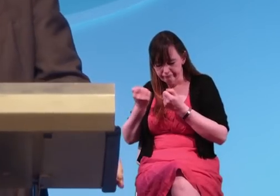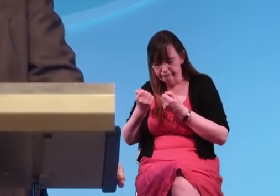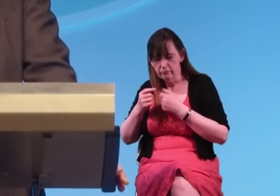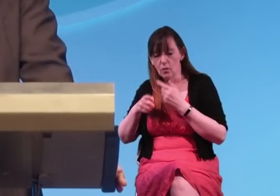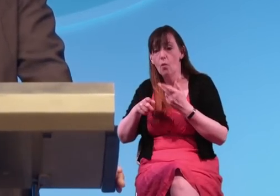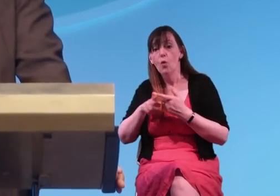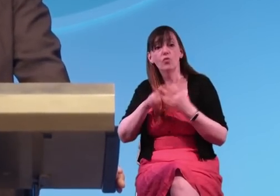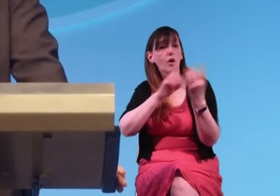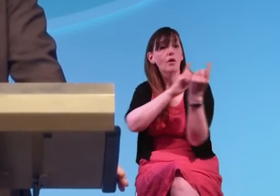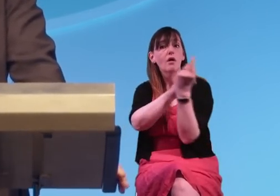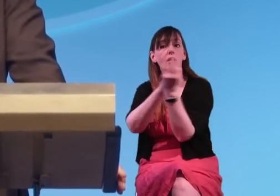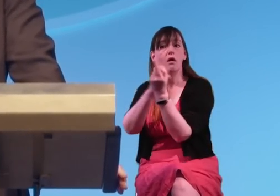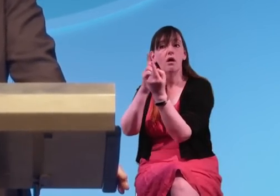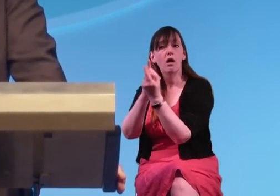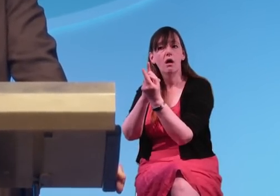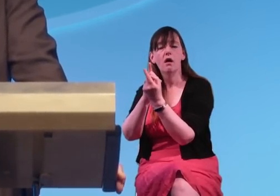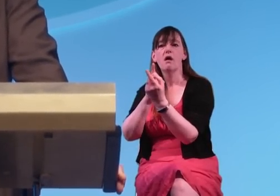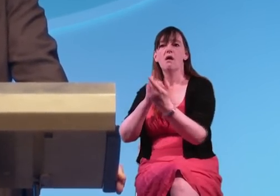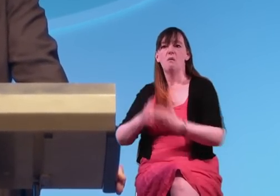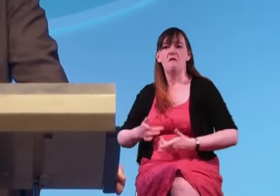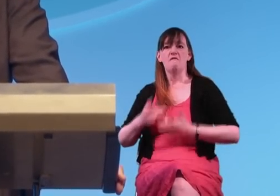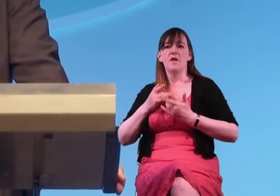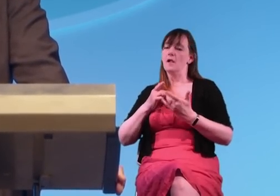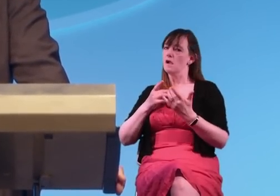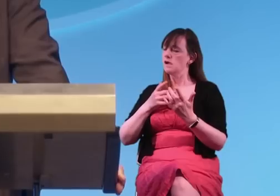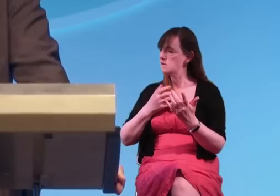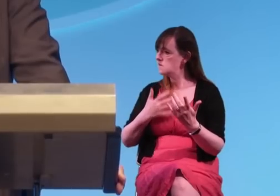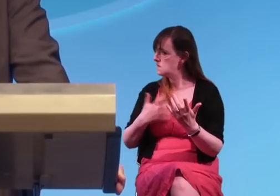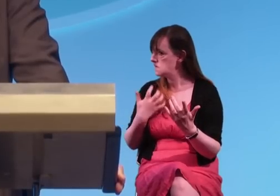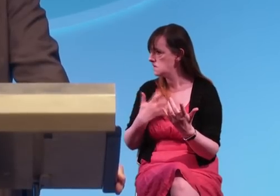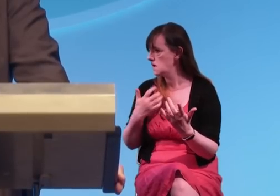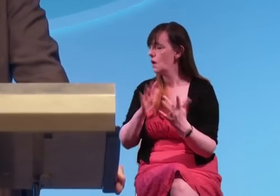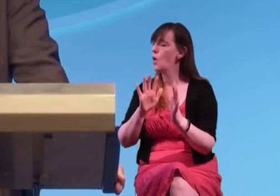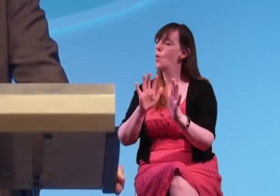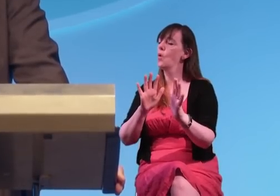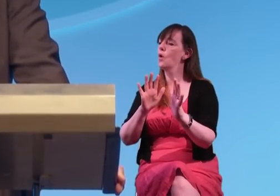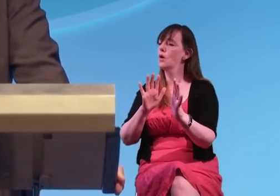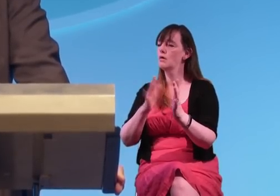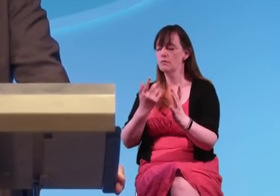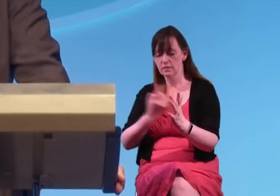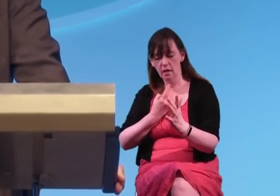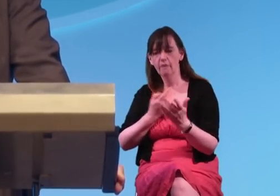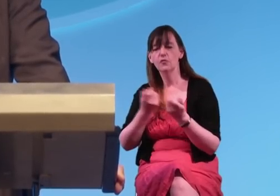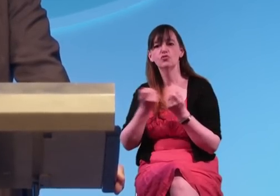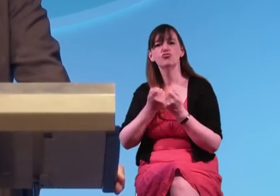especially perhaps when we find them more taxing than we ever should.